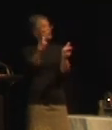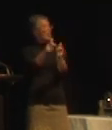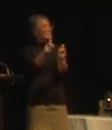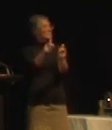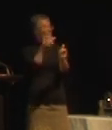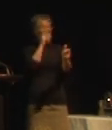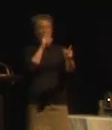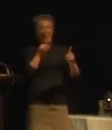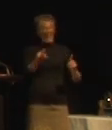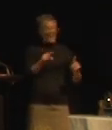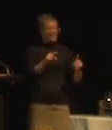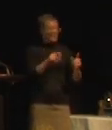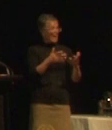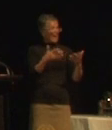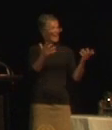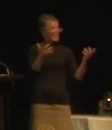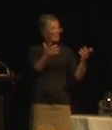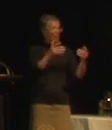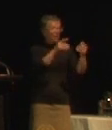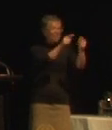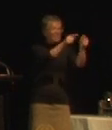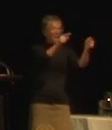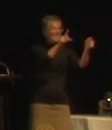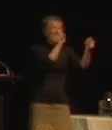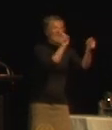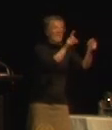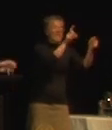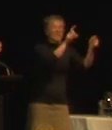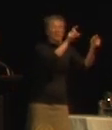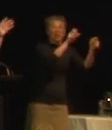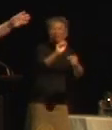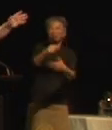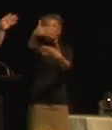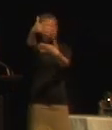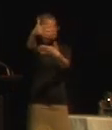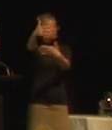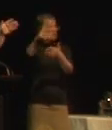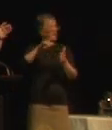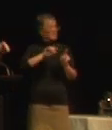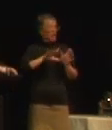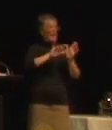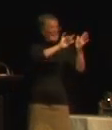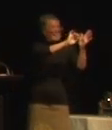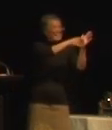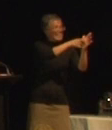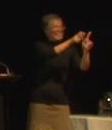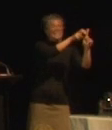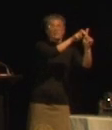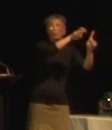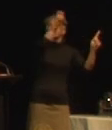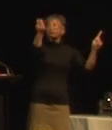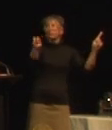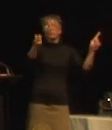takes you directly to that record at that other database. So it's kind of a magical key directly into those other